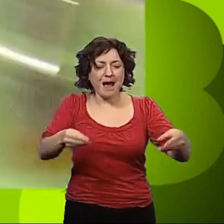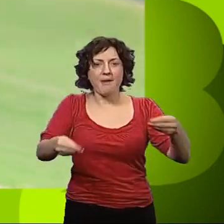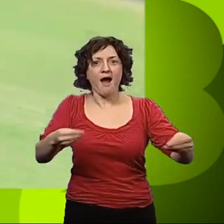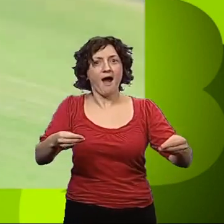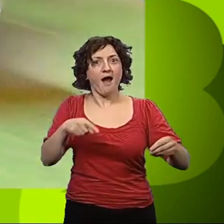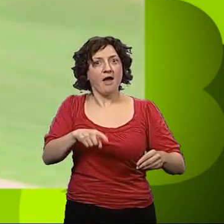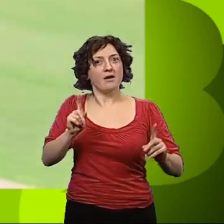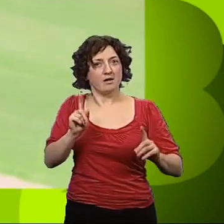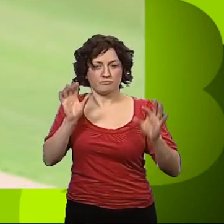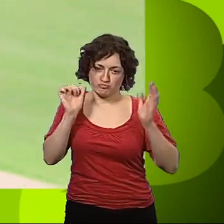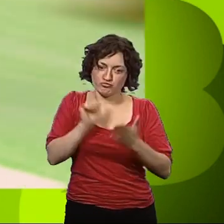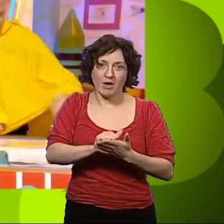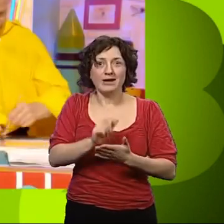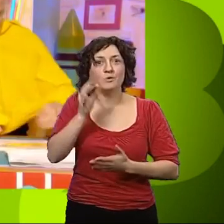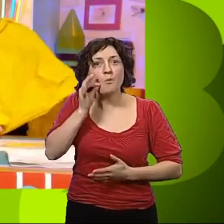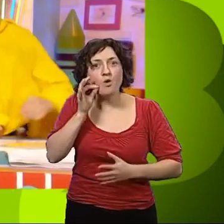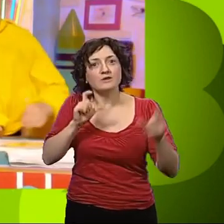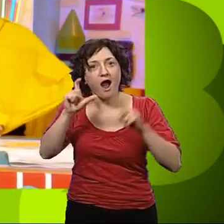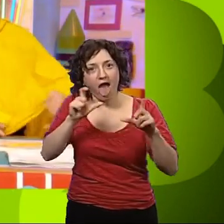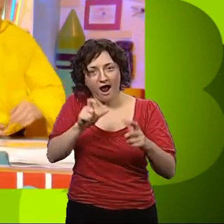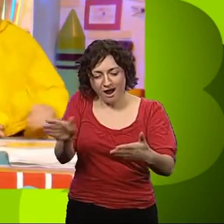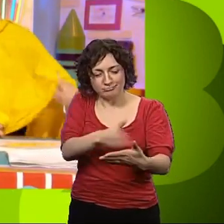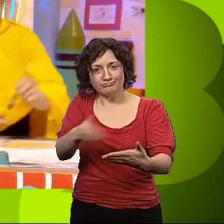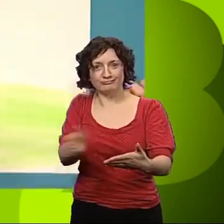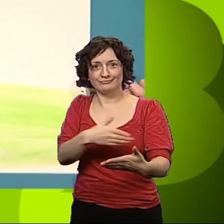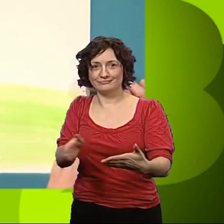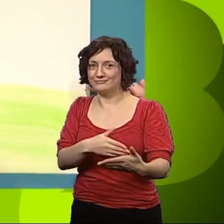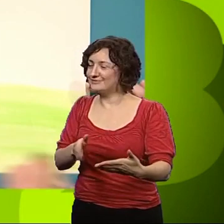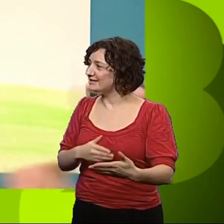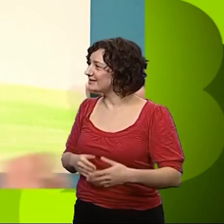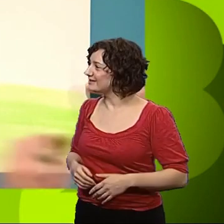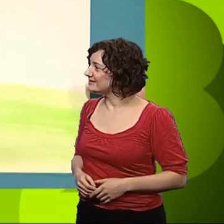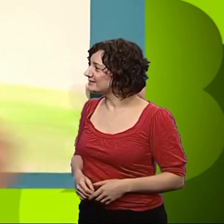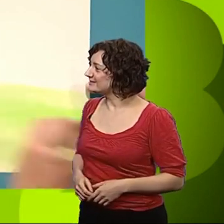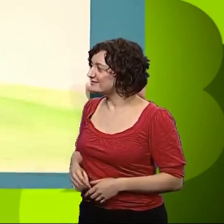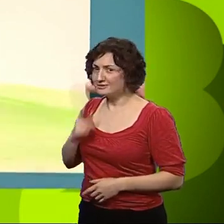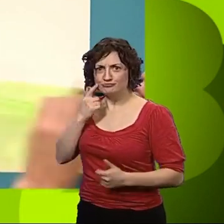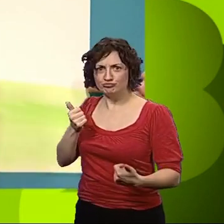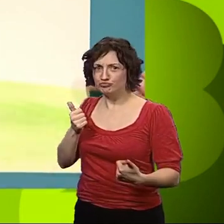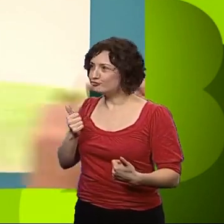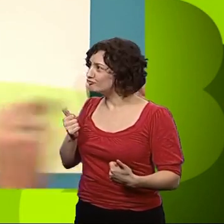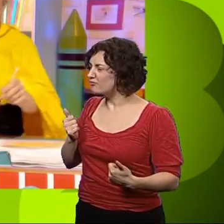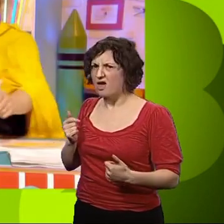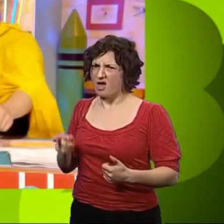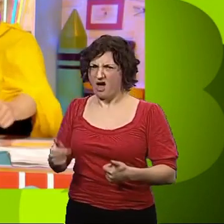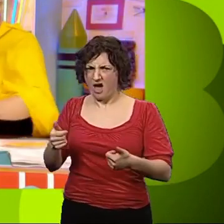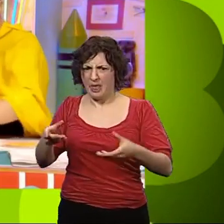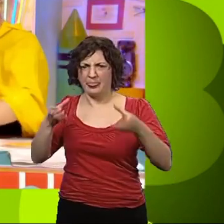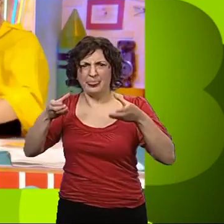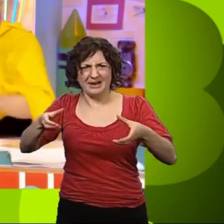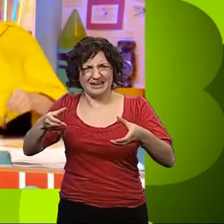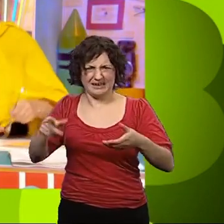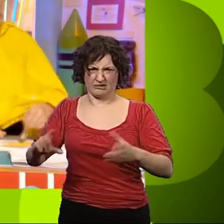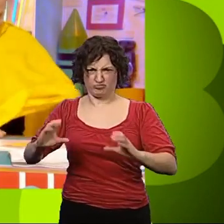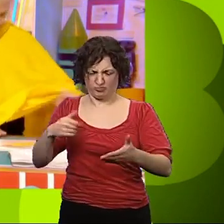Now, this paper we're using is watercolour paper, isn't it? Does that help? Yeah, it does, because it's nice and thick, you see. It can take a good soaking. Right,